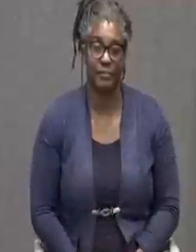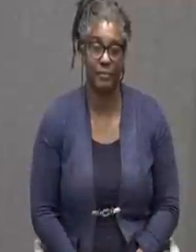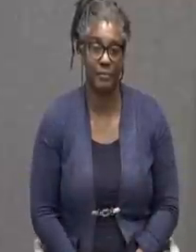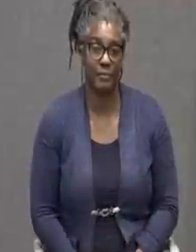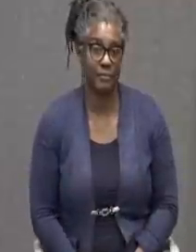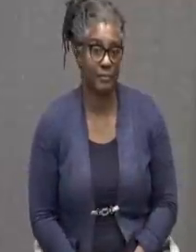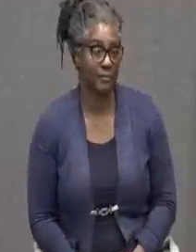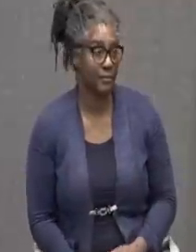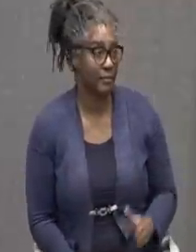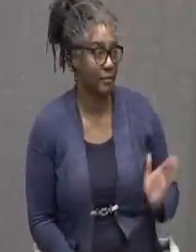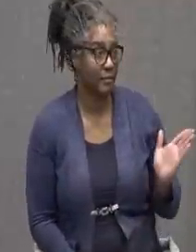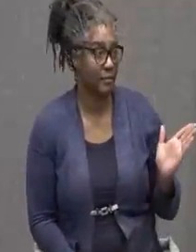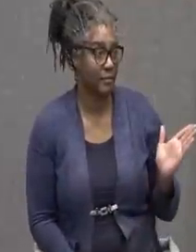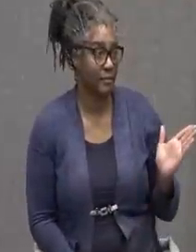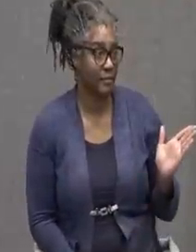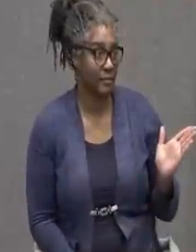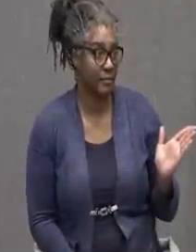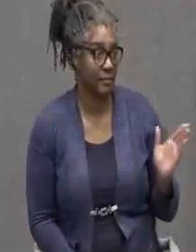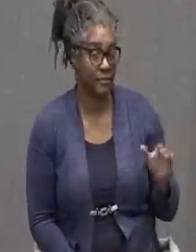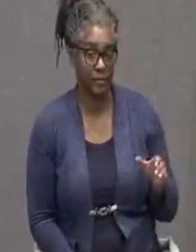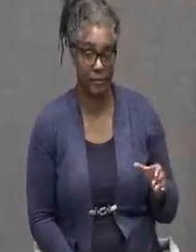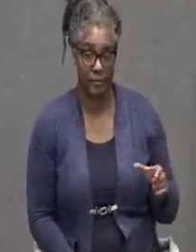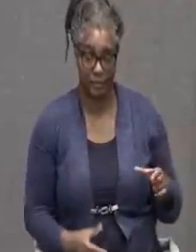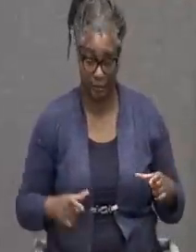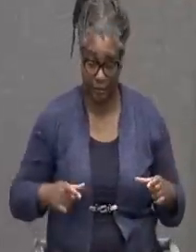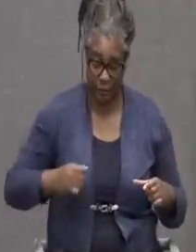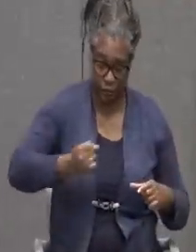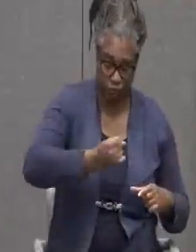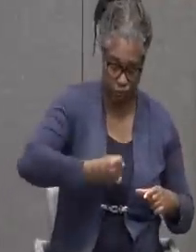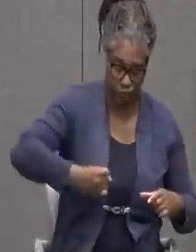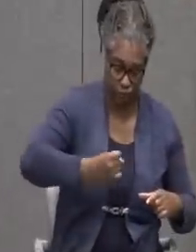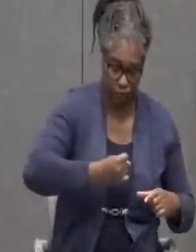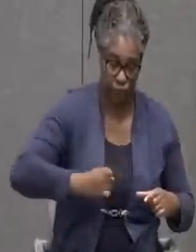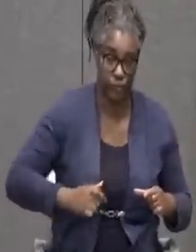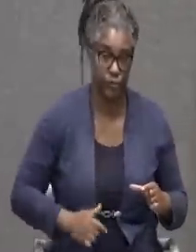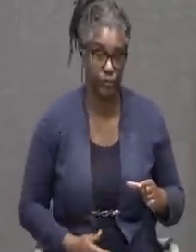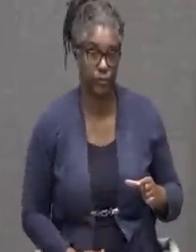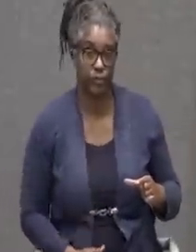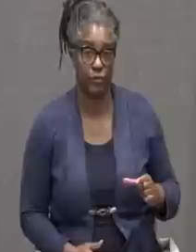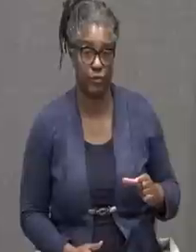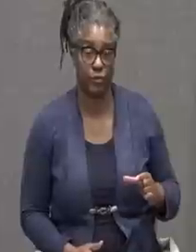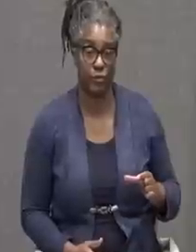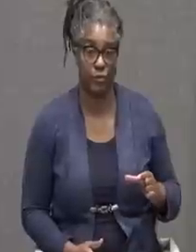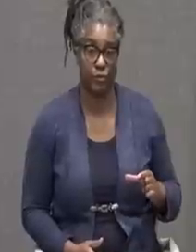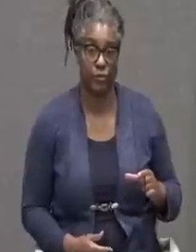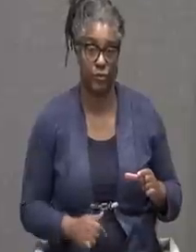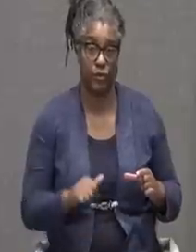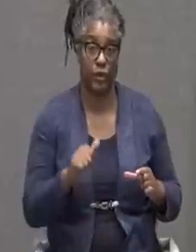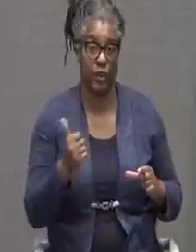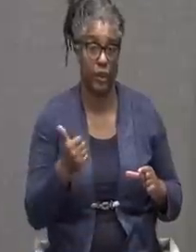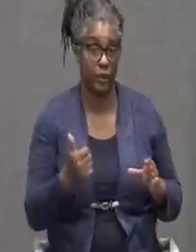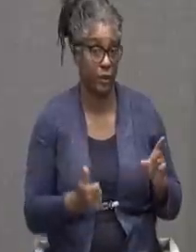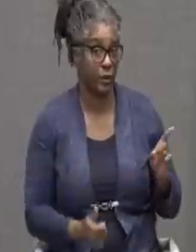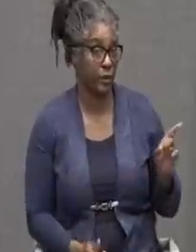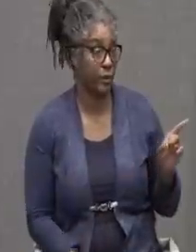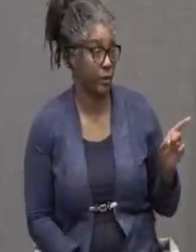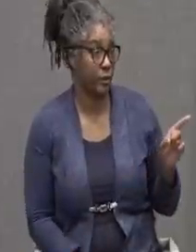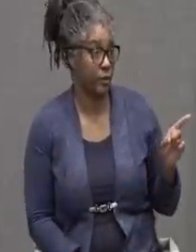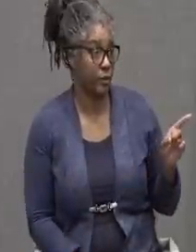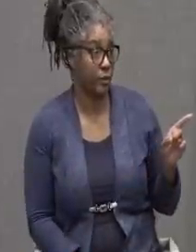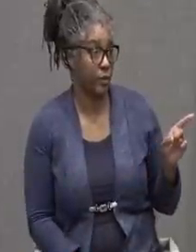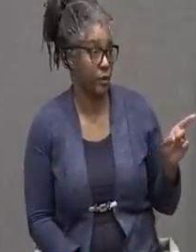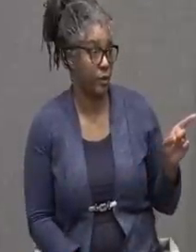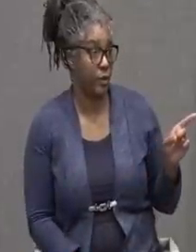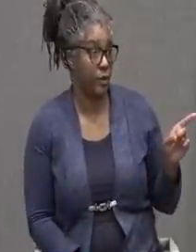on the bottom of the plate, of one plate. I'm gonna take my other plate and I'll show you how I'm